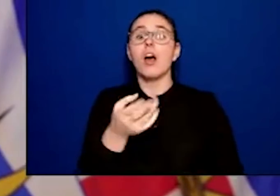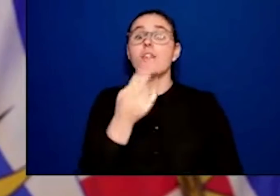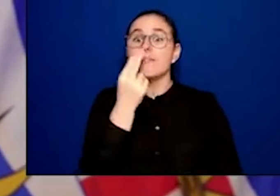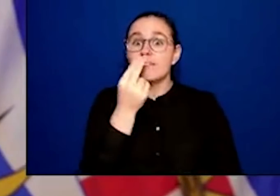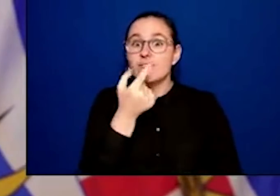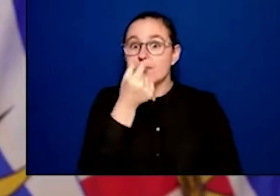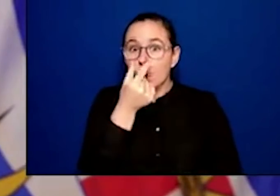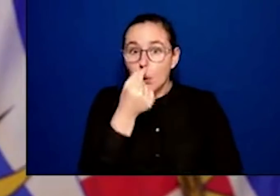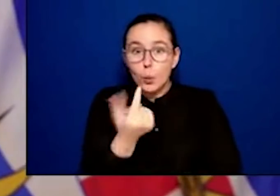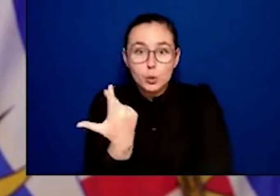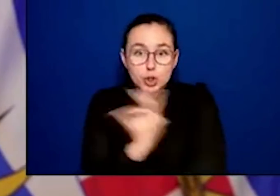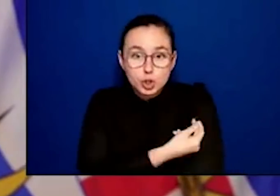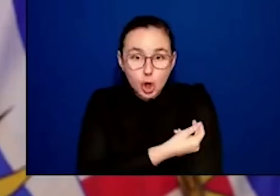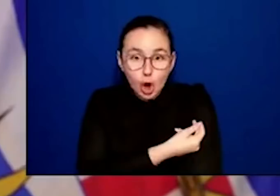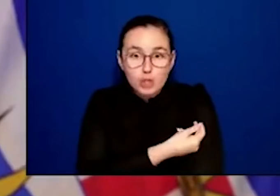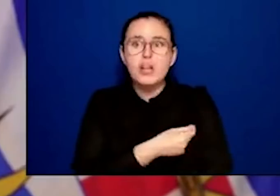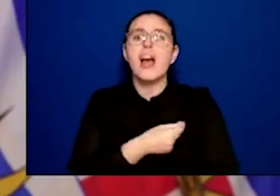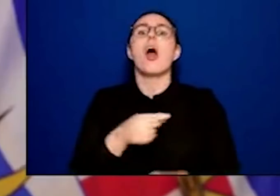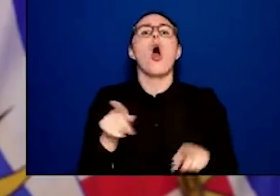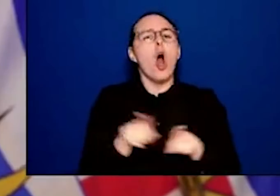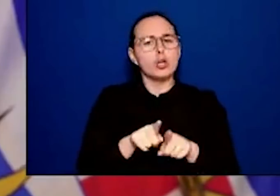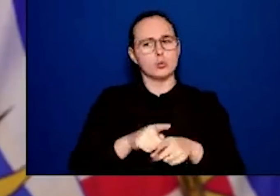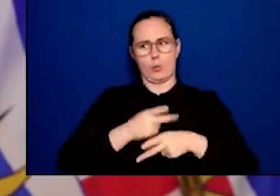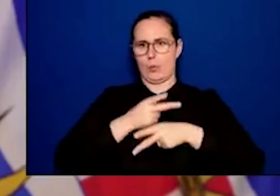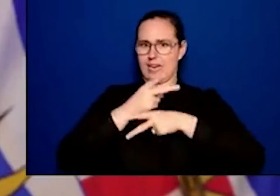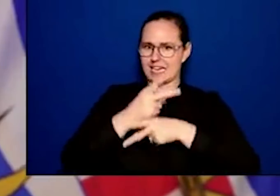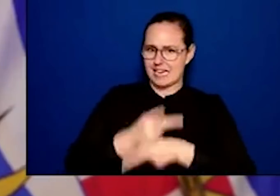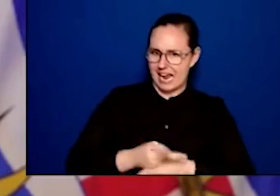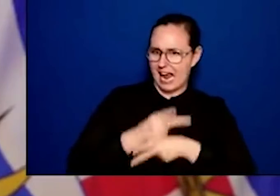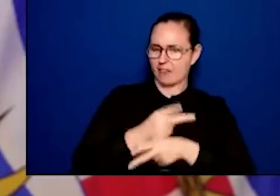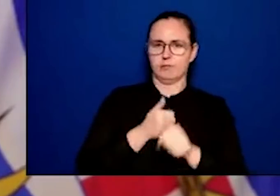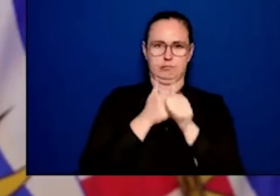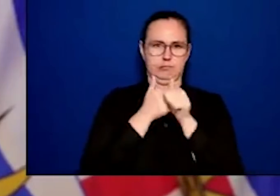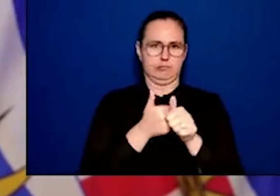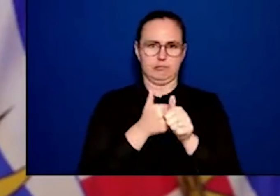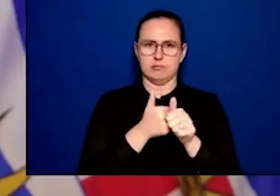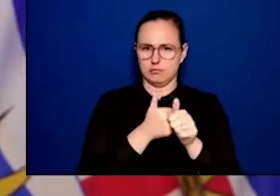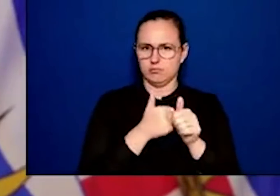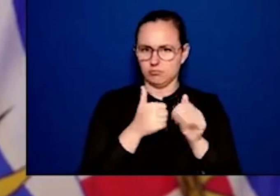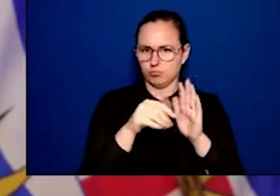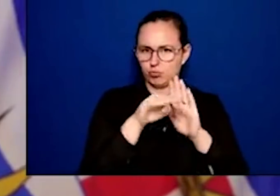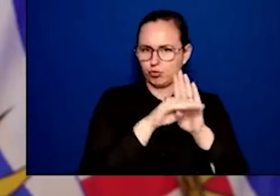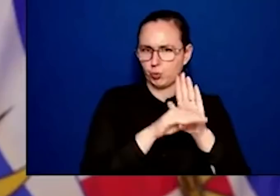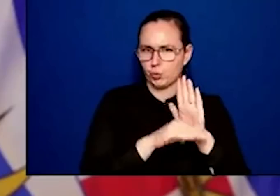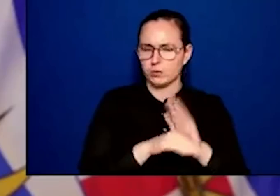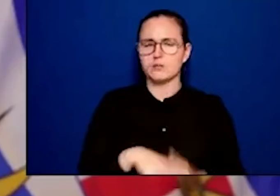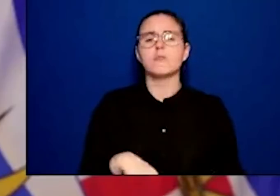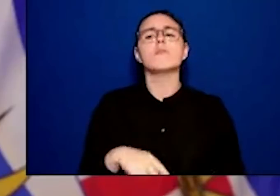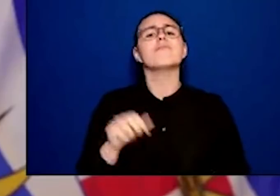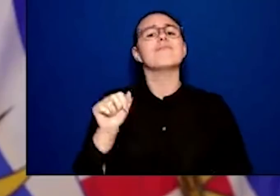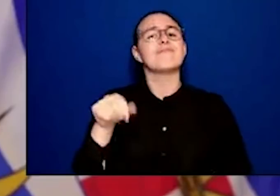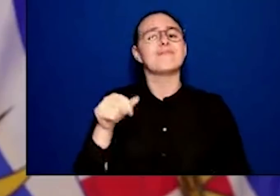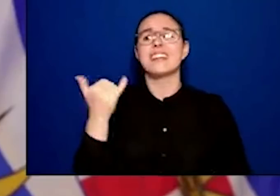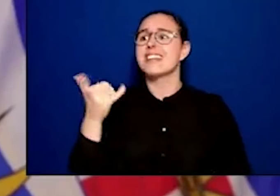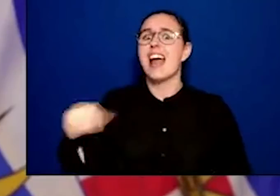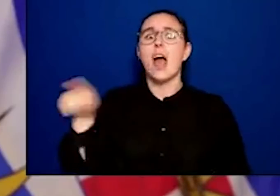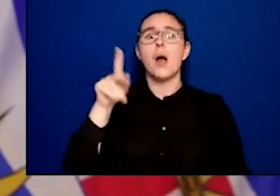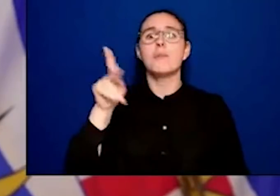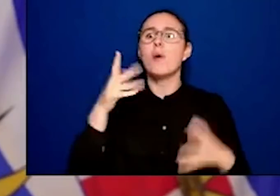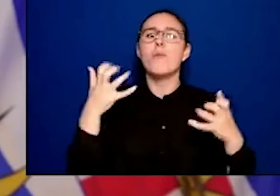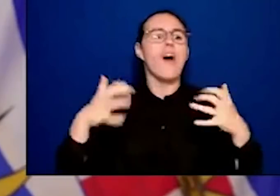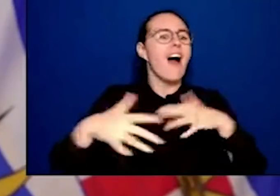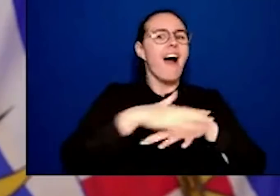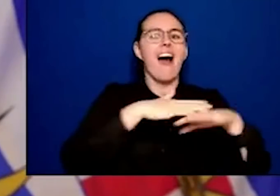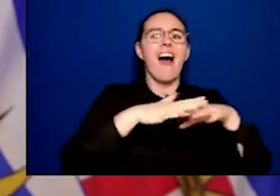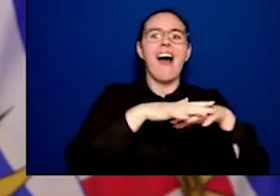to spend more time with loved ones and friends and family indoors. I also want to start today by acknowledging